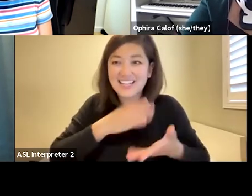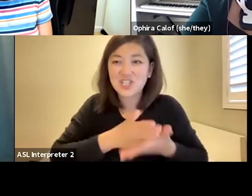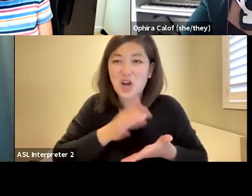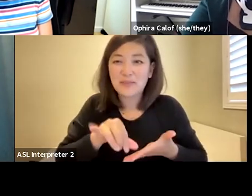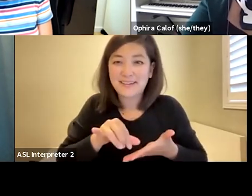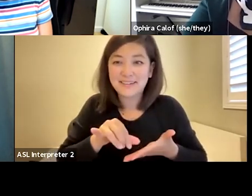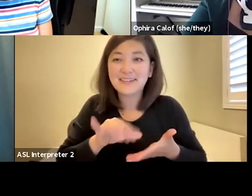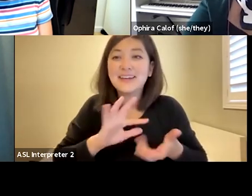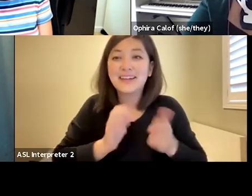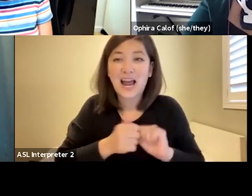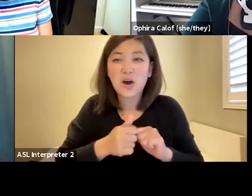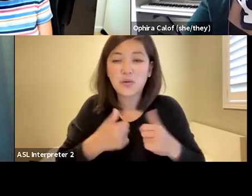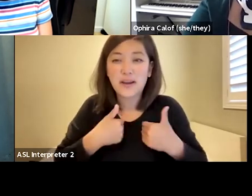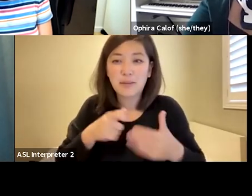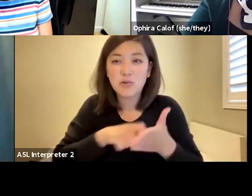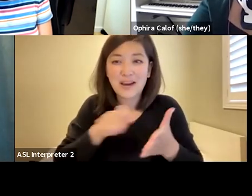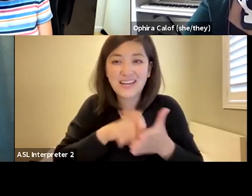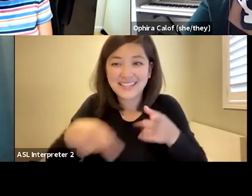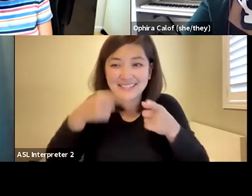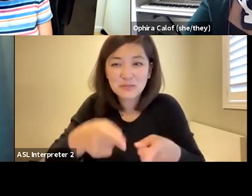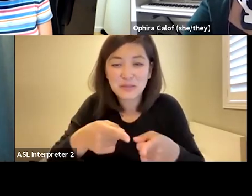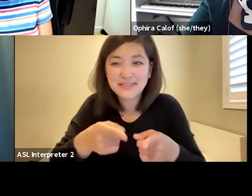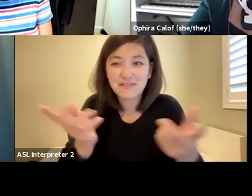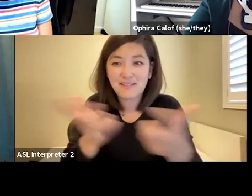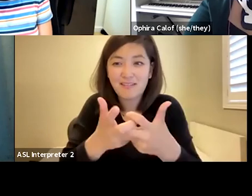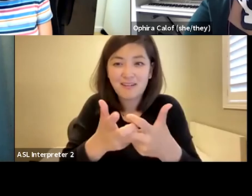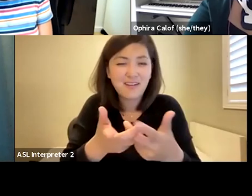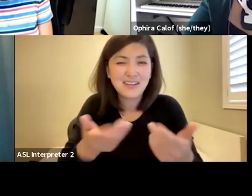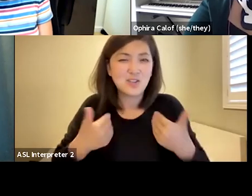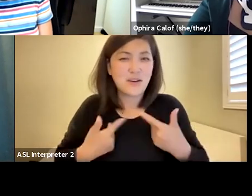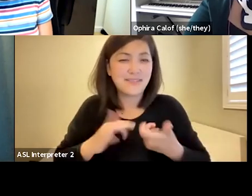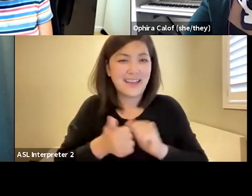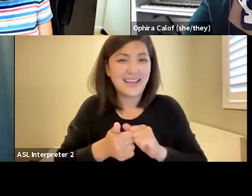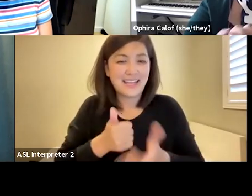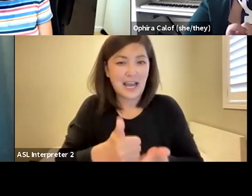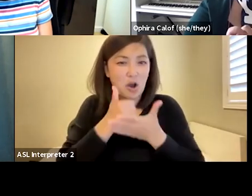fitting my writing into a specific format. Do you have any tips for that?